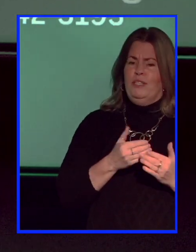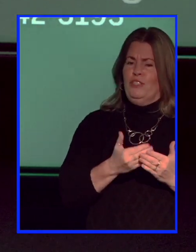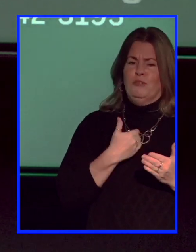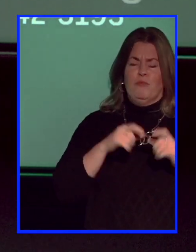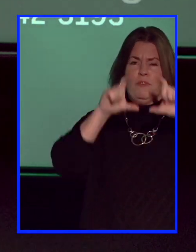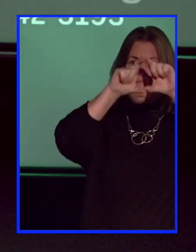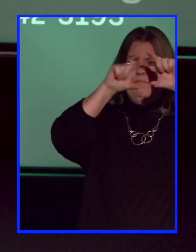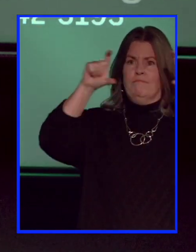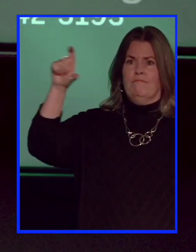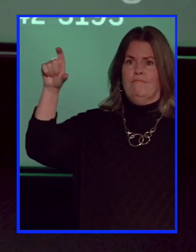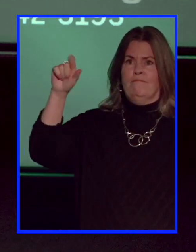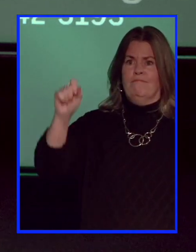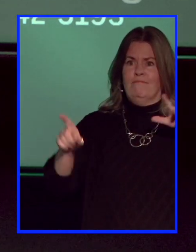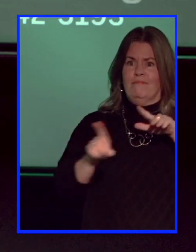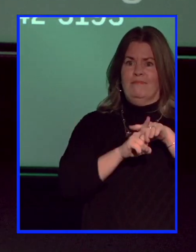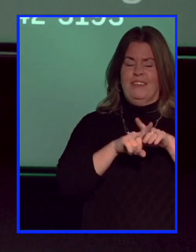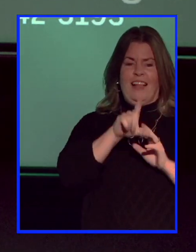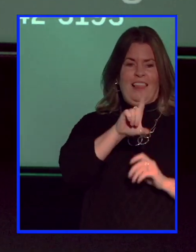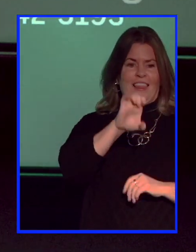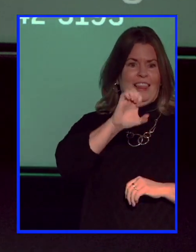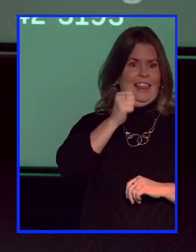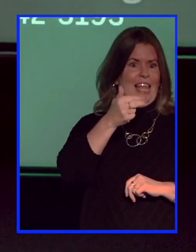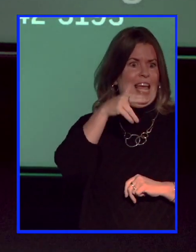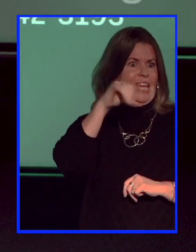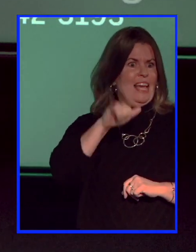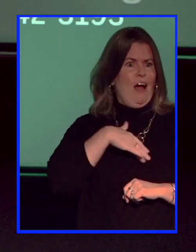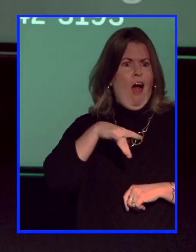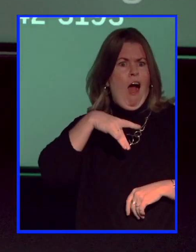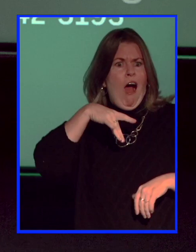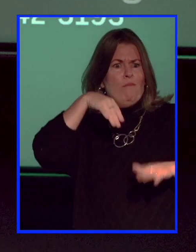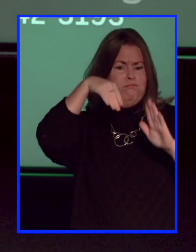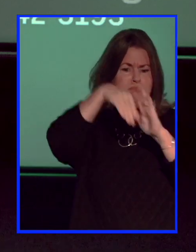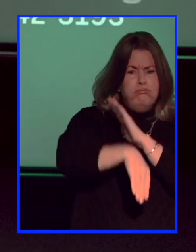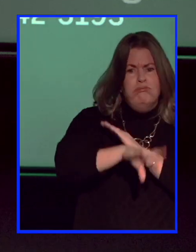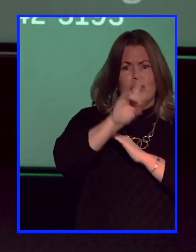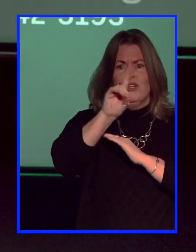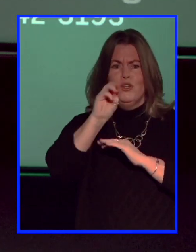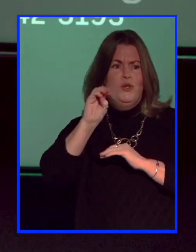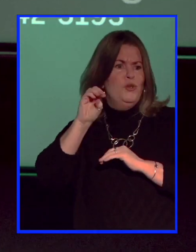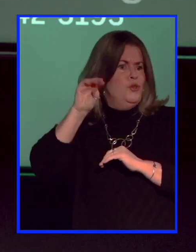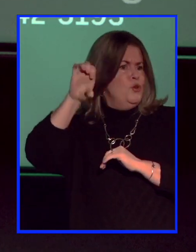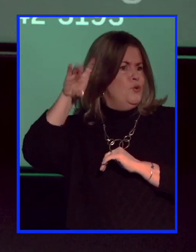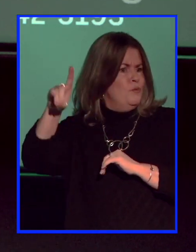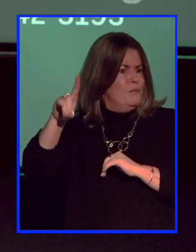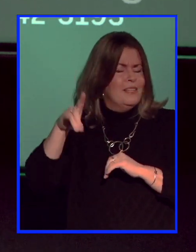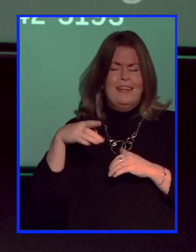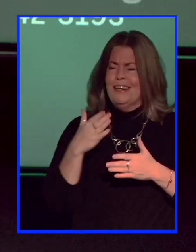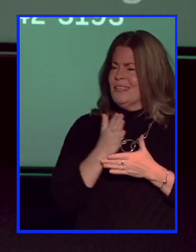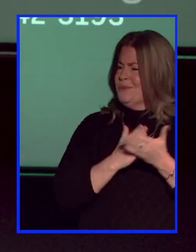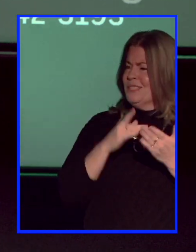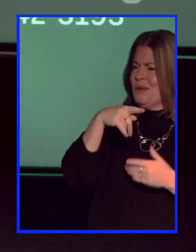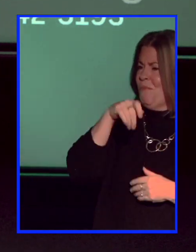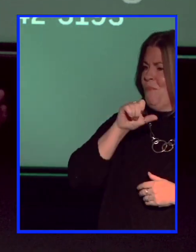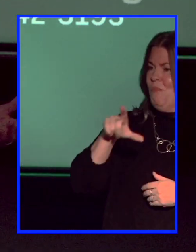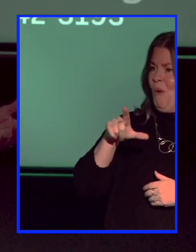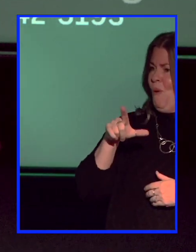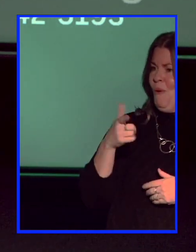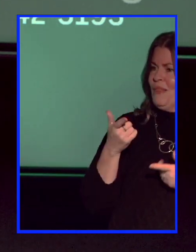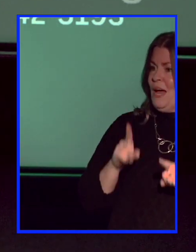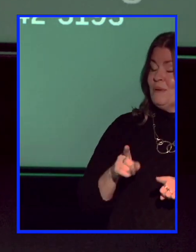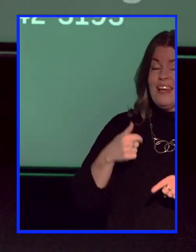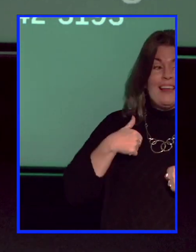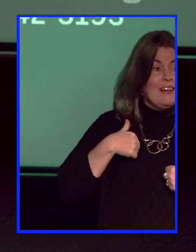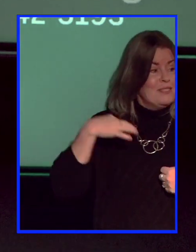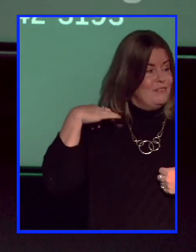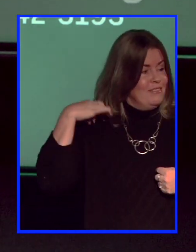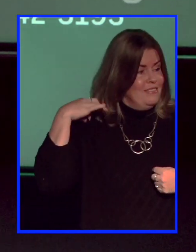out that the Leahy campaign is doomed because there was a poll that came out. And I was a volunteer